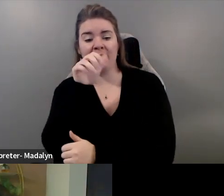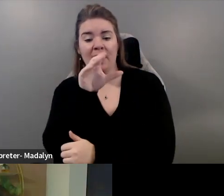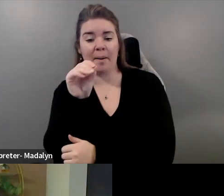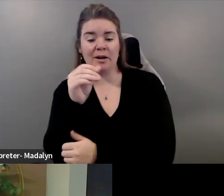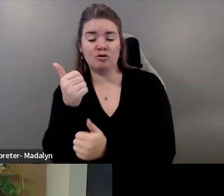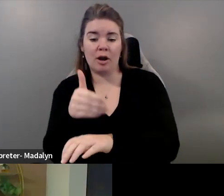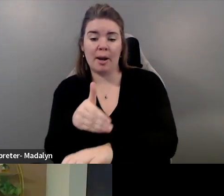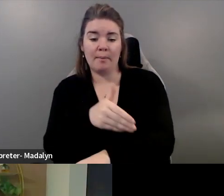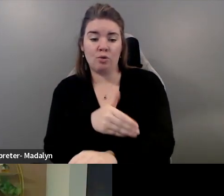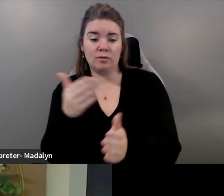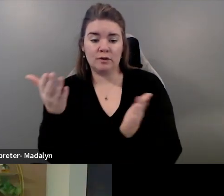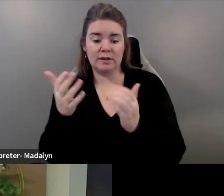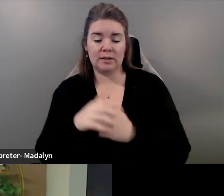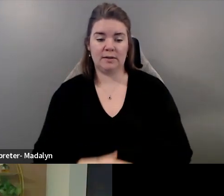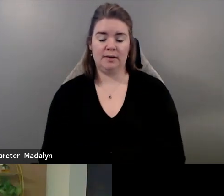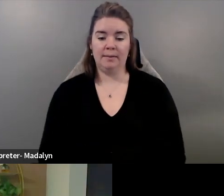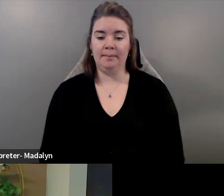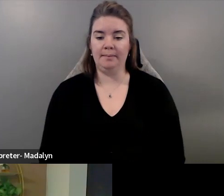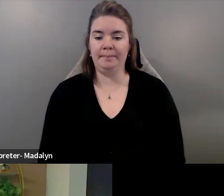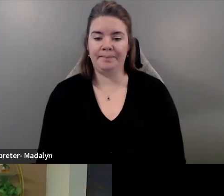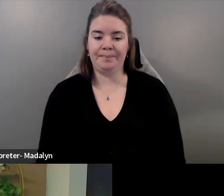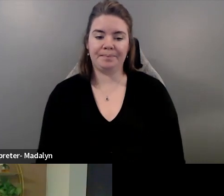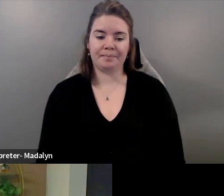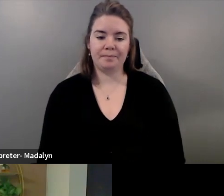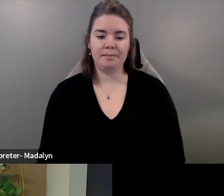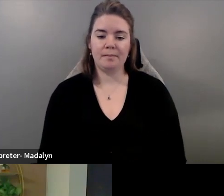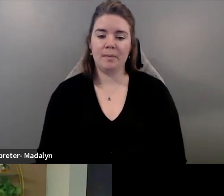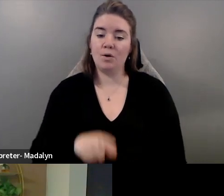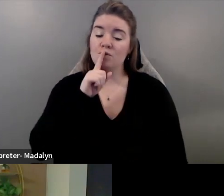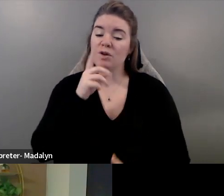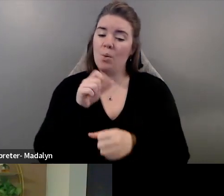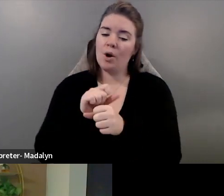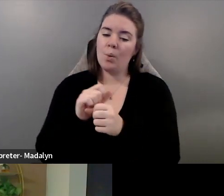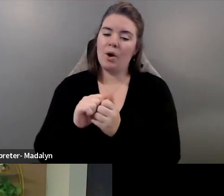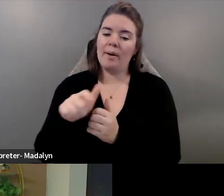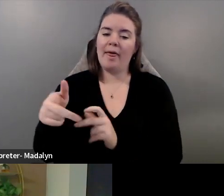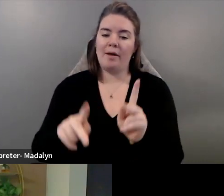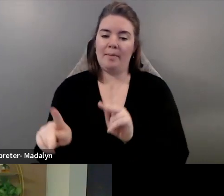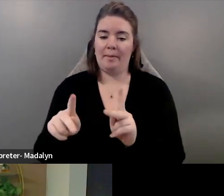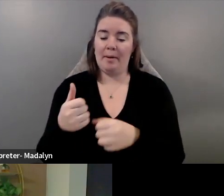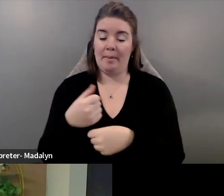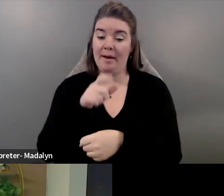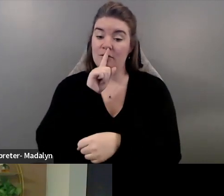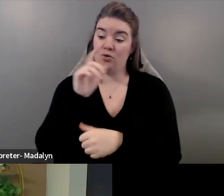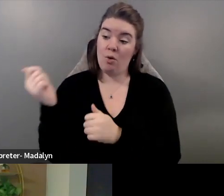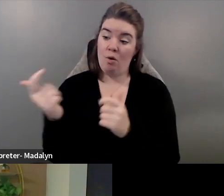it, or the way to translate that is we want to work with other people to make sure persons with disabilities get what they need.